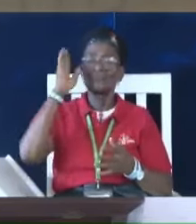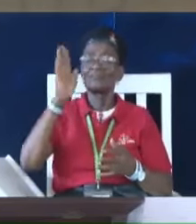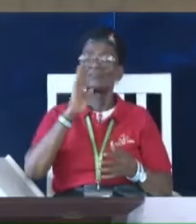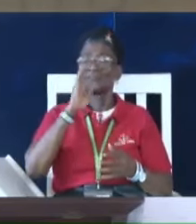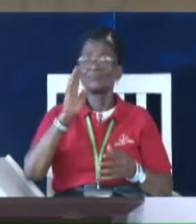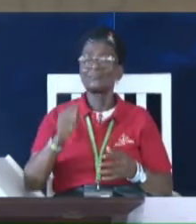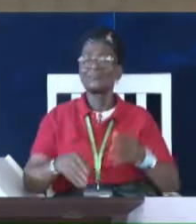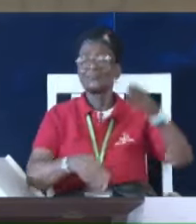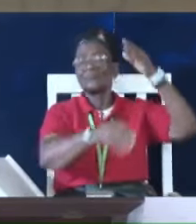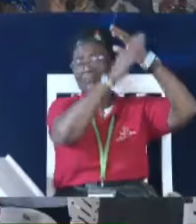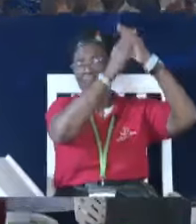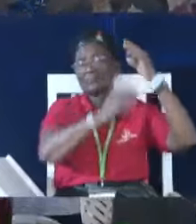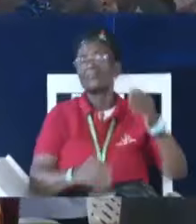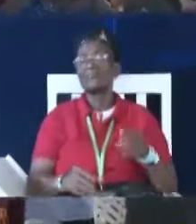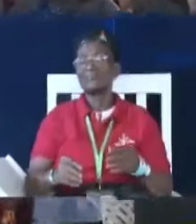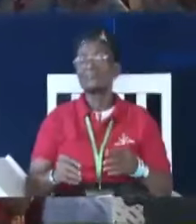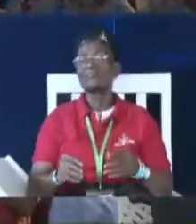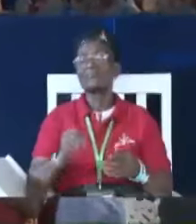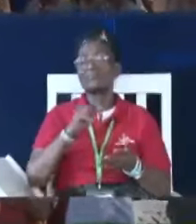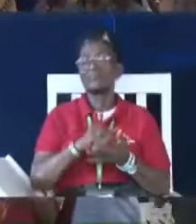terminate it tonight.